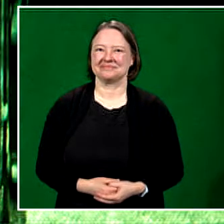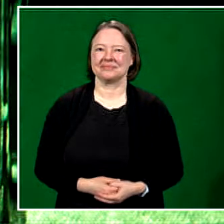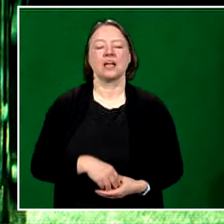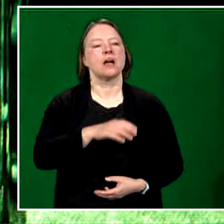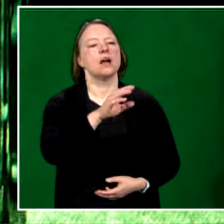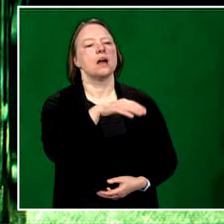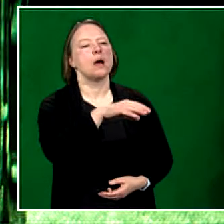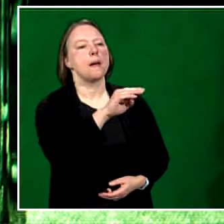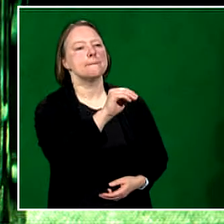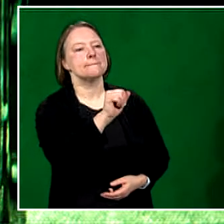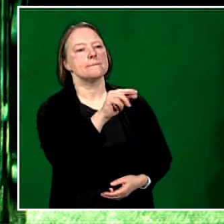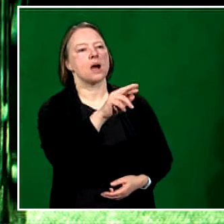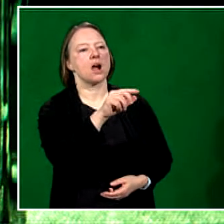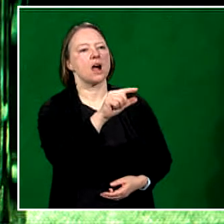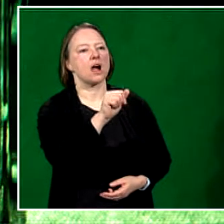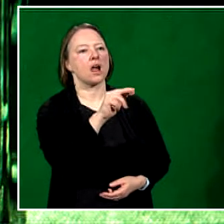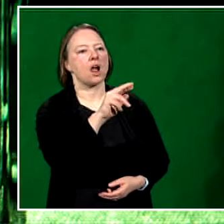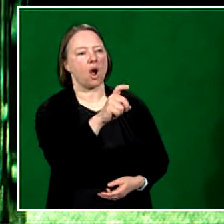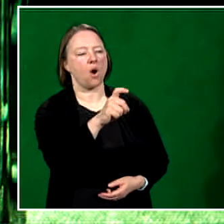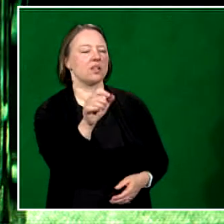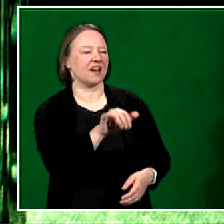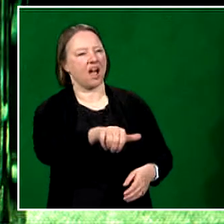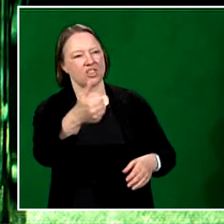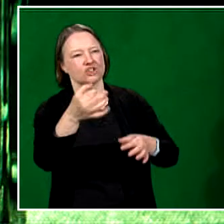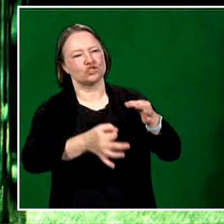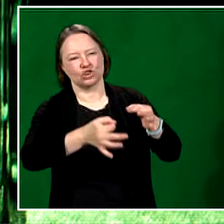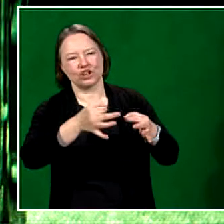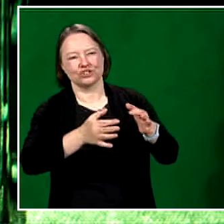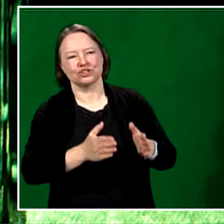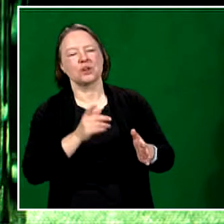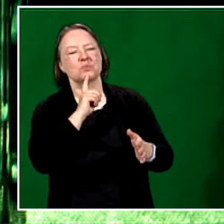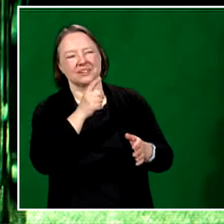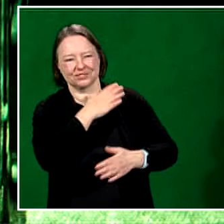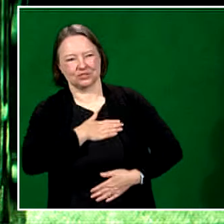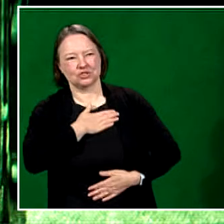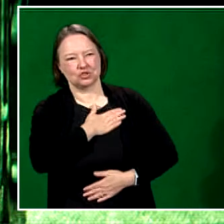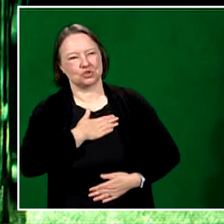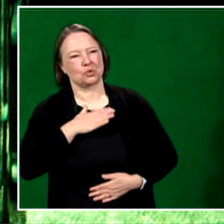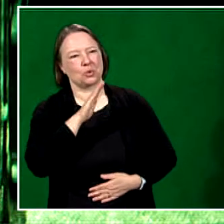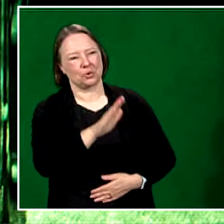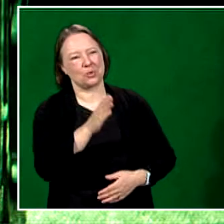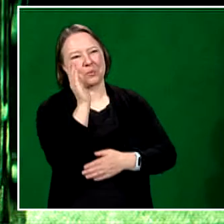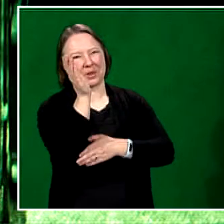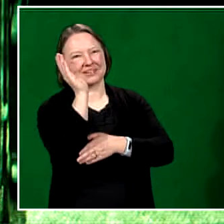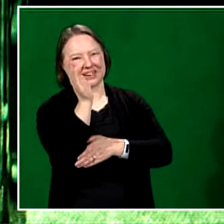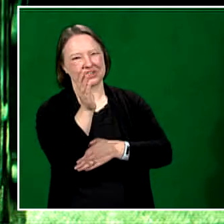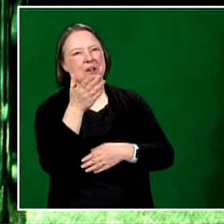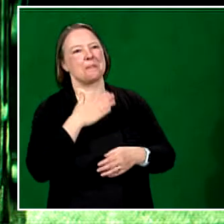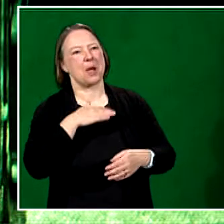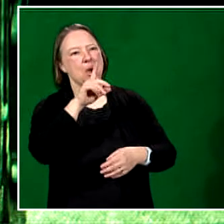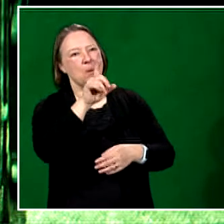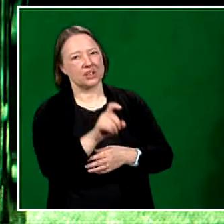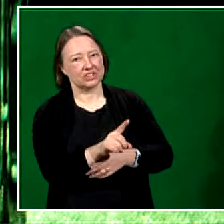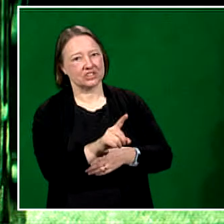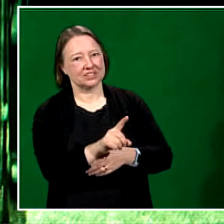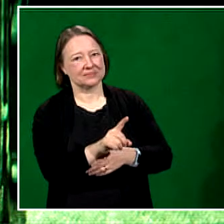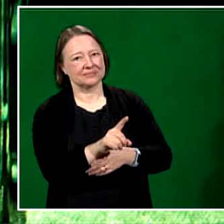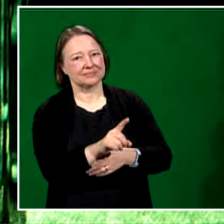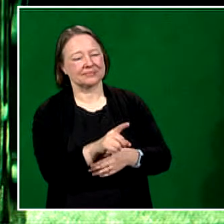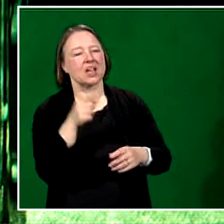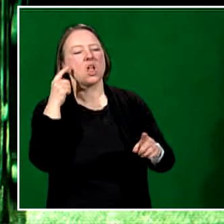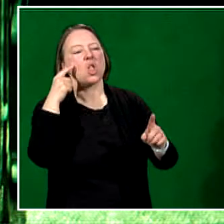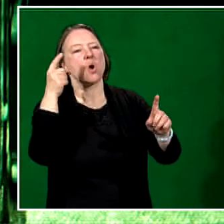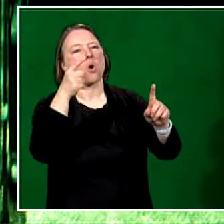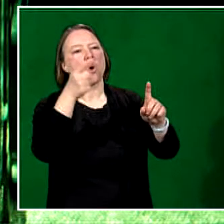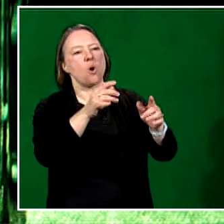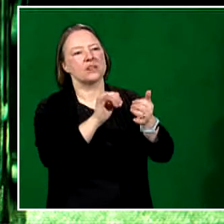Margot, I again, like the other judges, have really enjoyed your presentation. So my question for you is, the goal seems